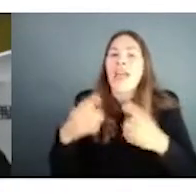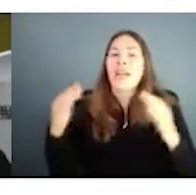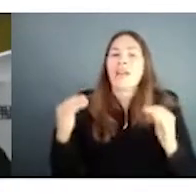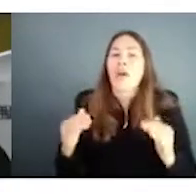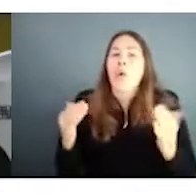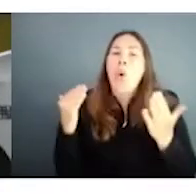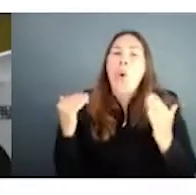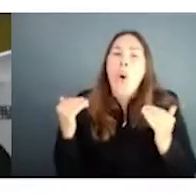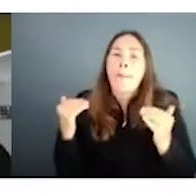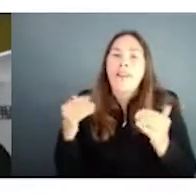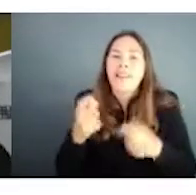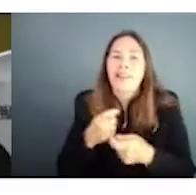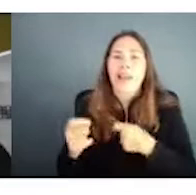having